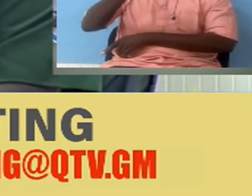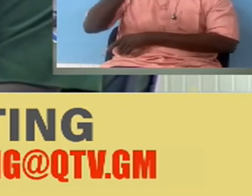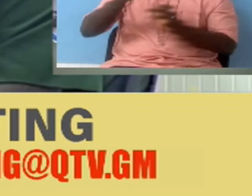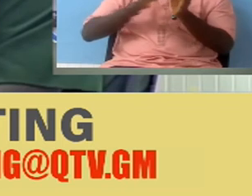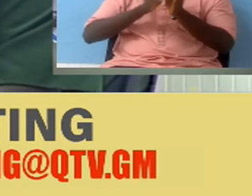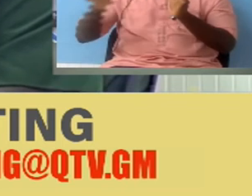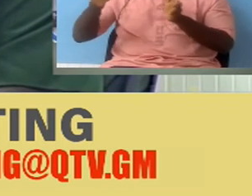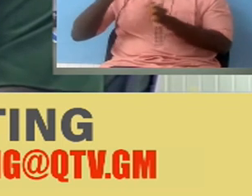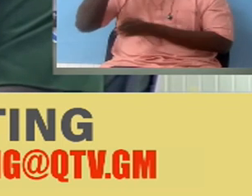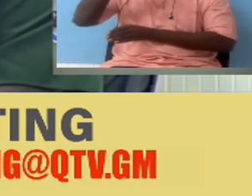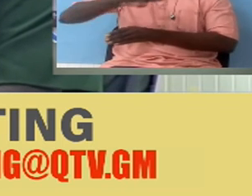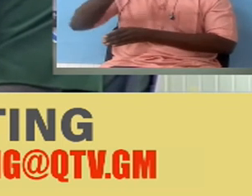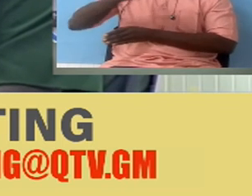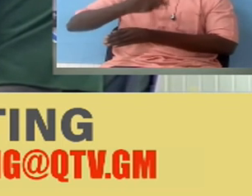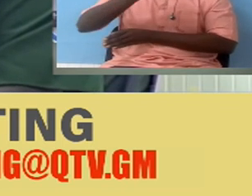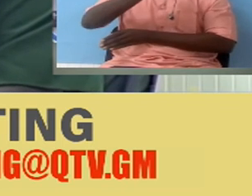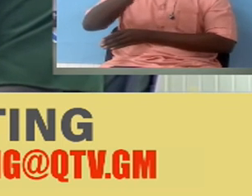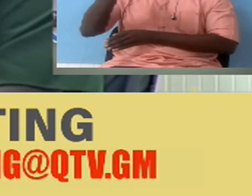Junior Secondary School,